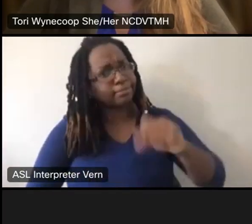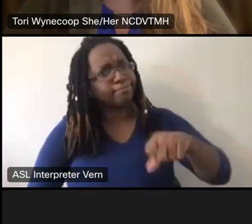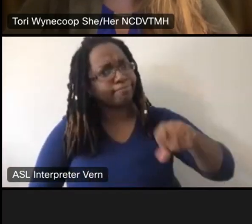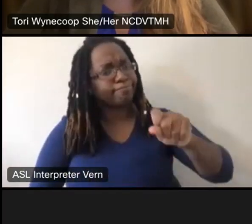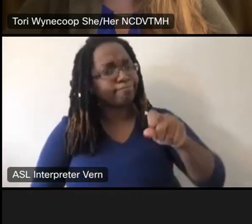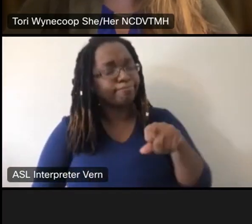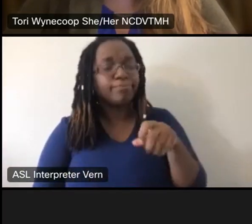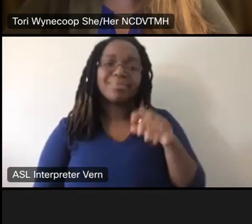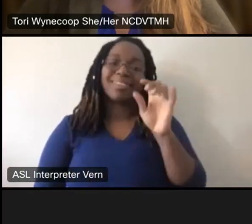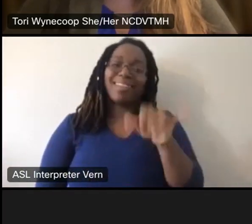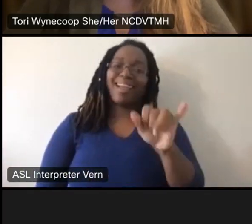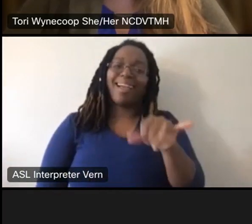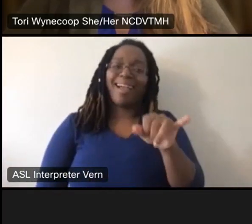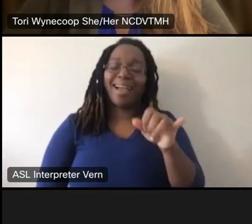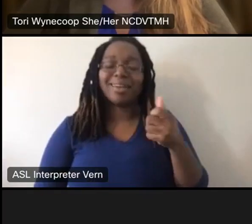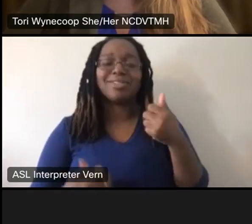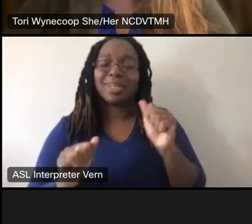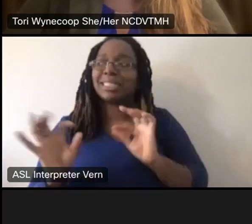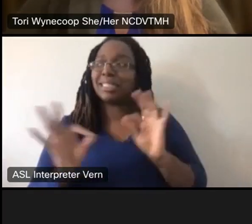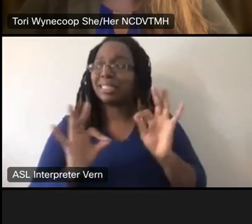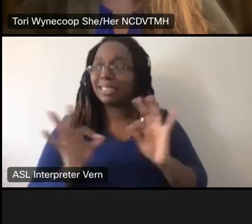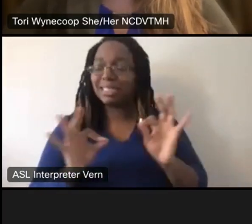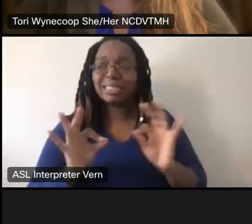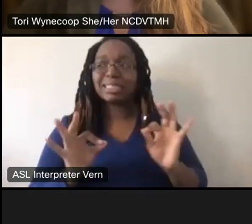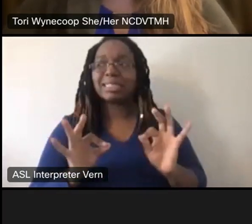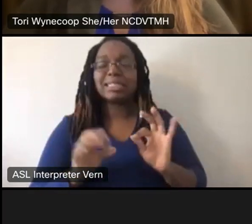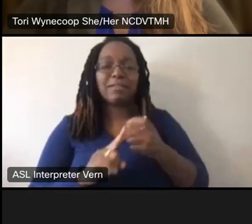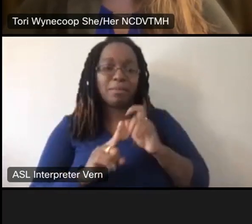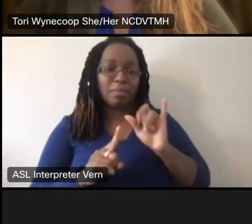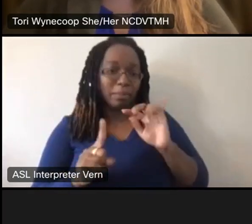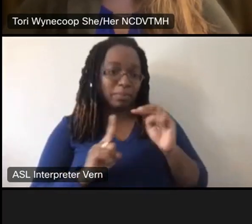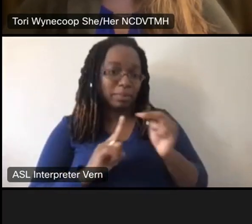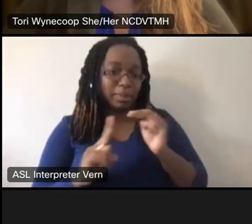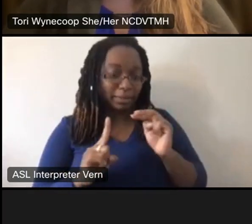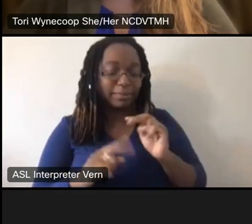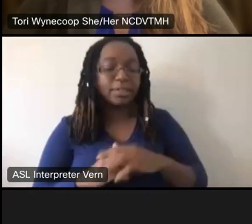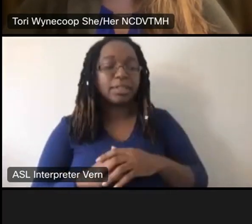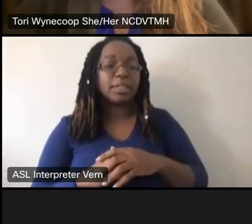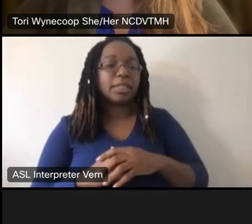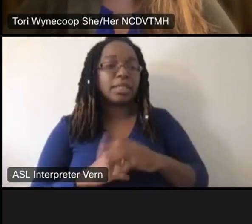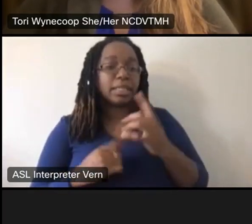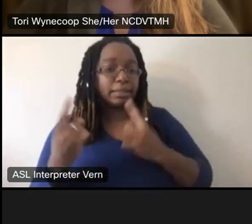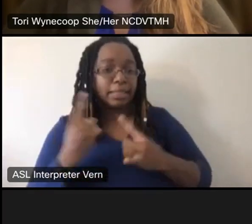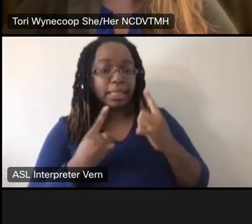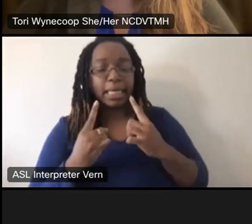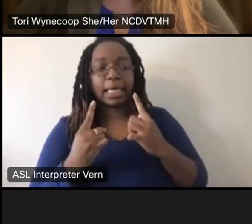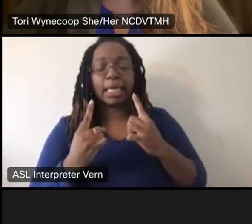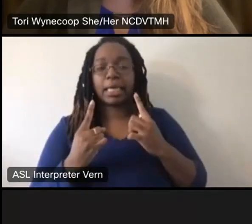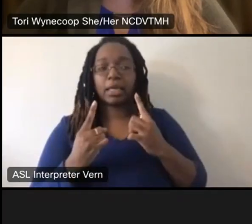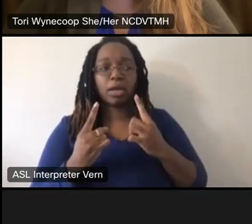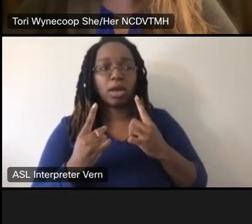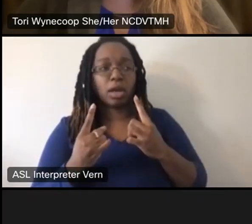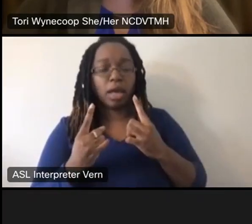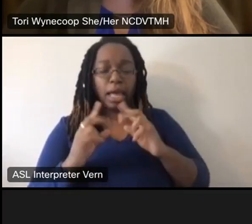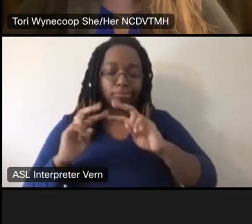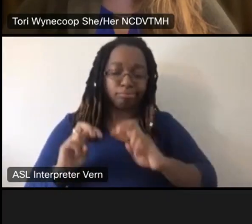to really consider it and from that perspective, and just thinking, examining your outreach materials,